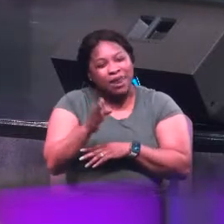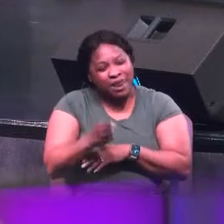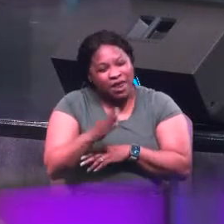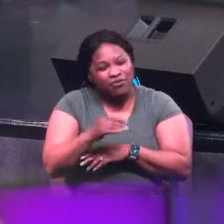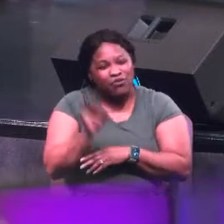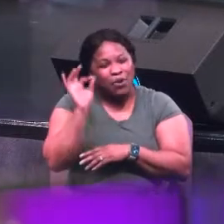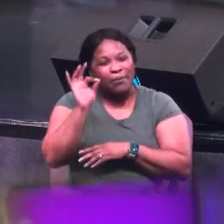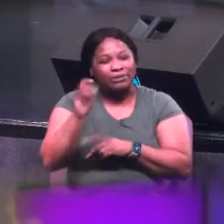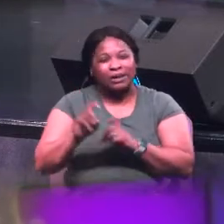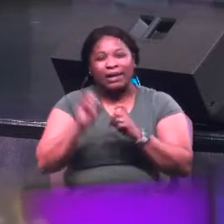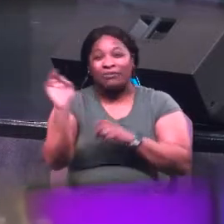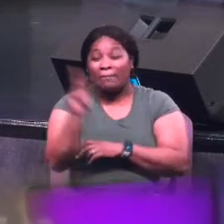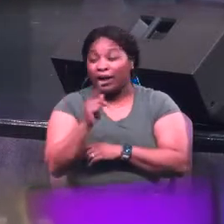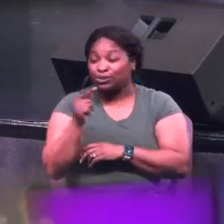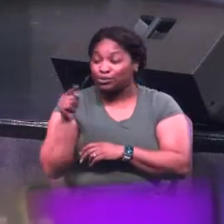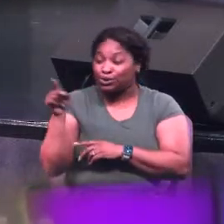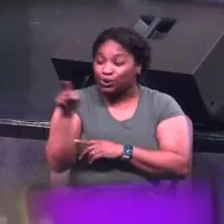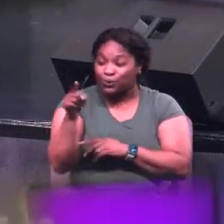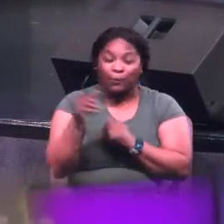I'll get it back to you.